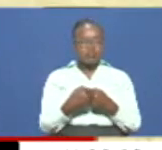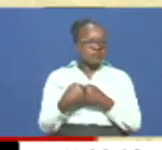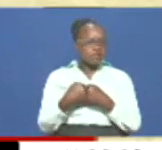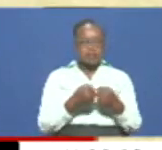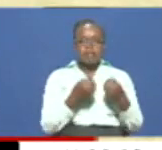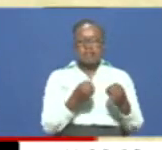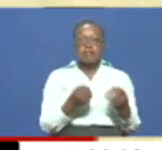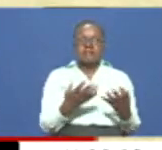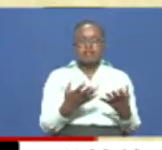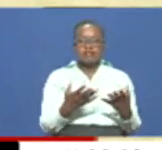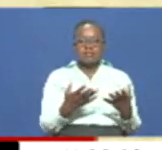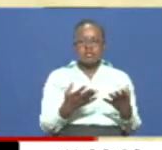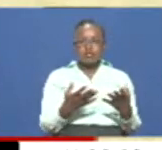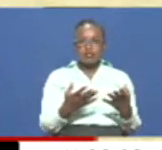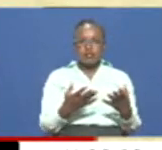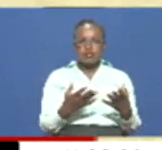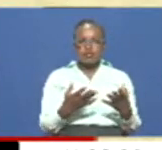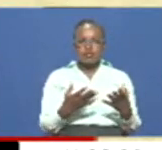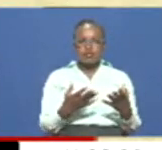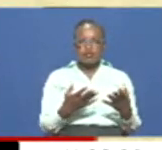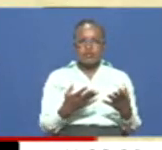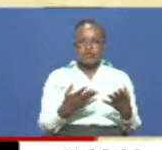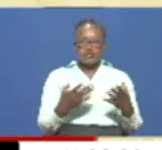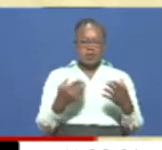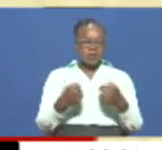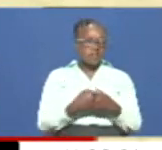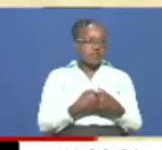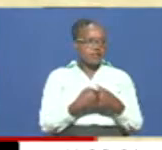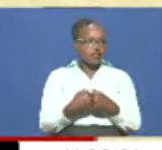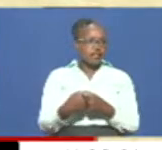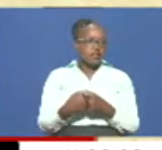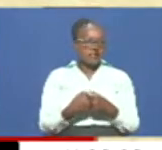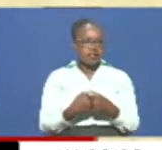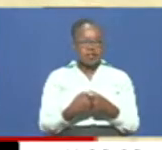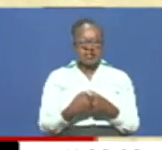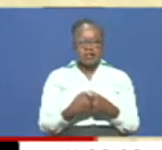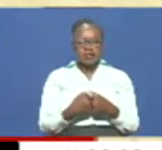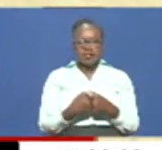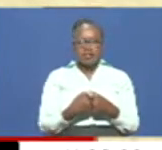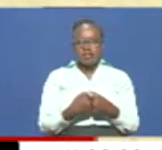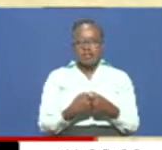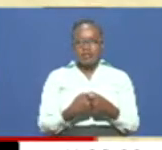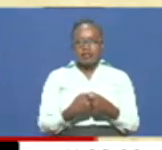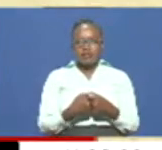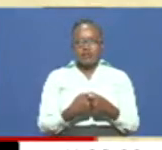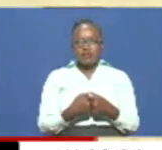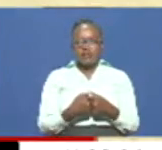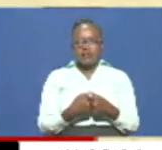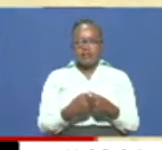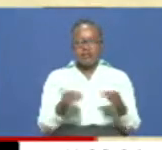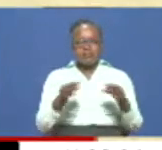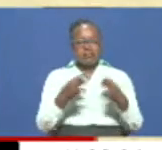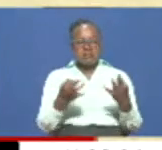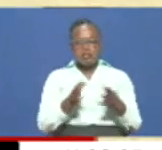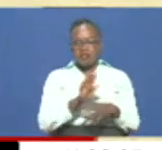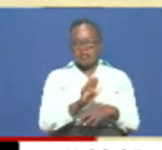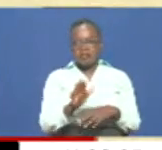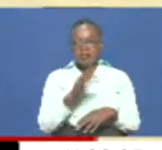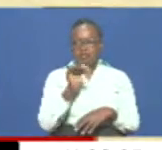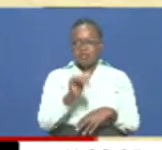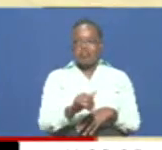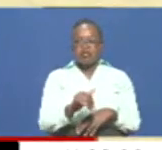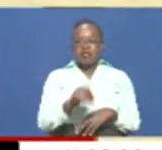but that challenge is now we are coming closer to the athlete, to their families, so that we know